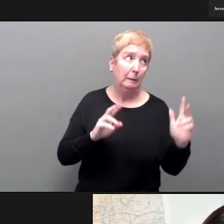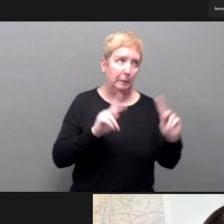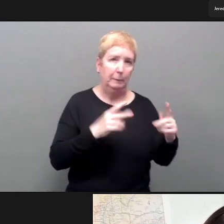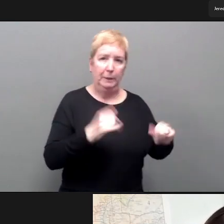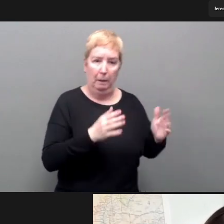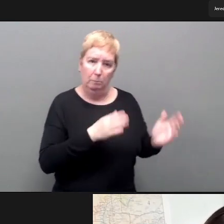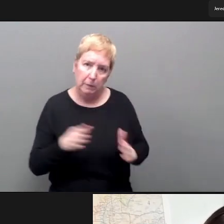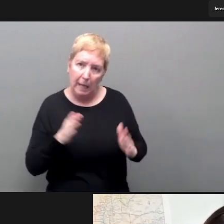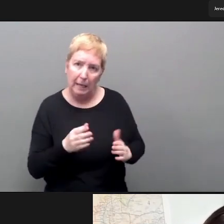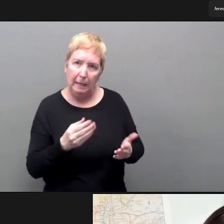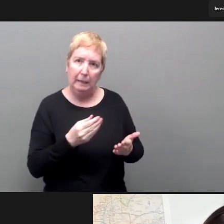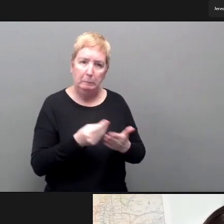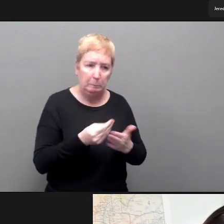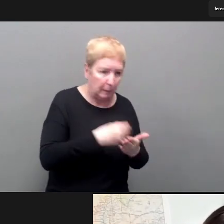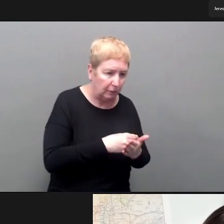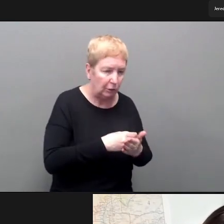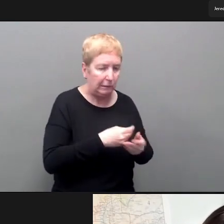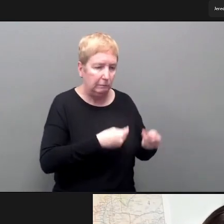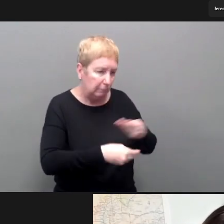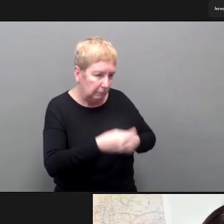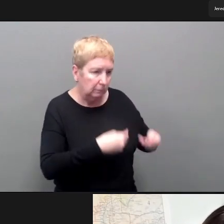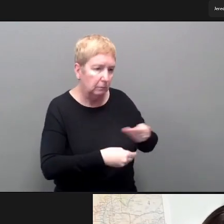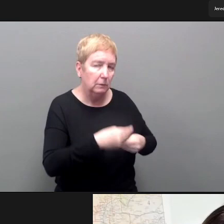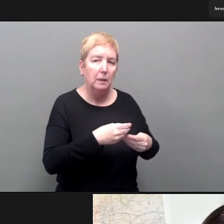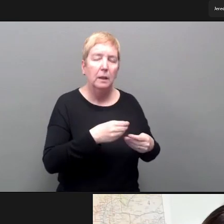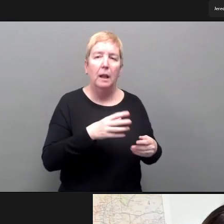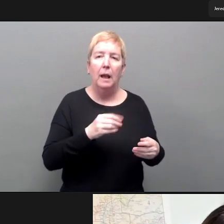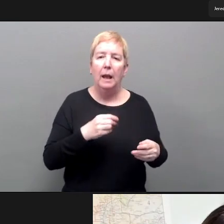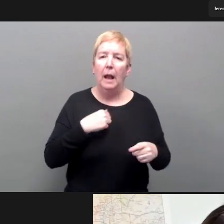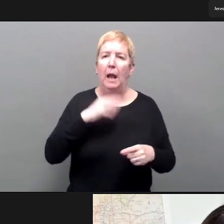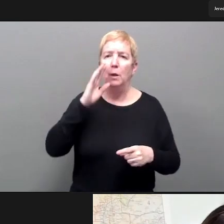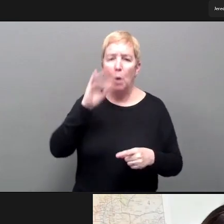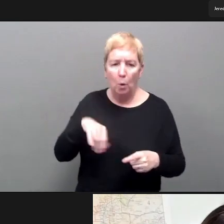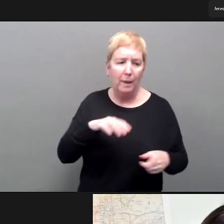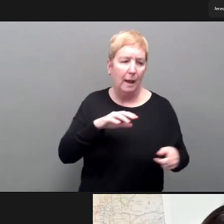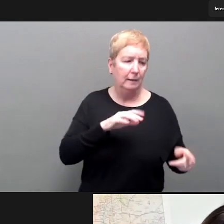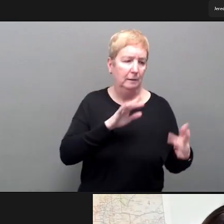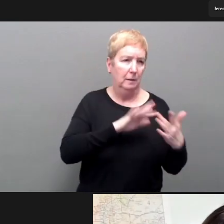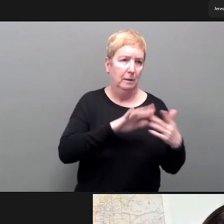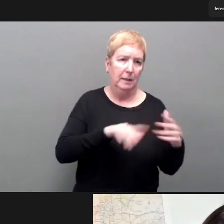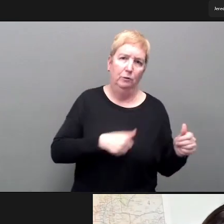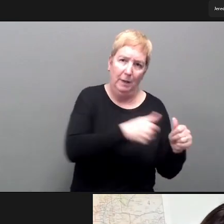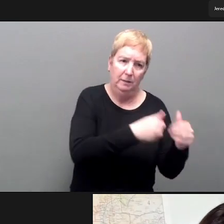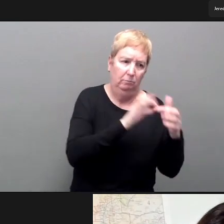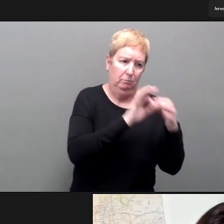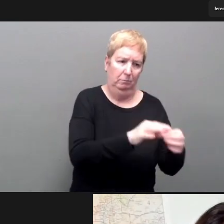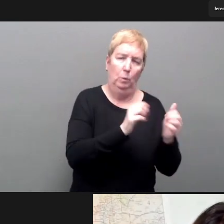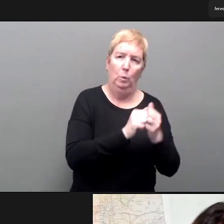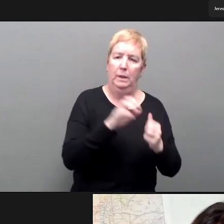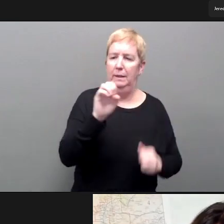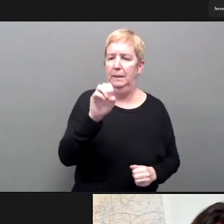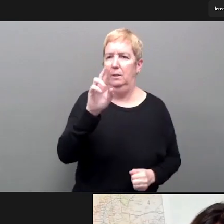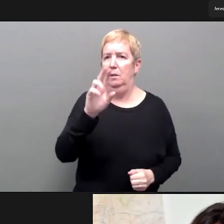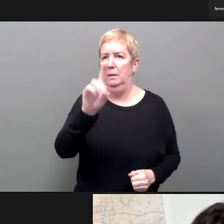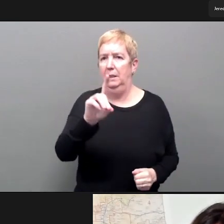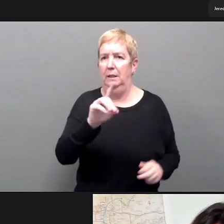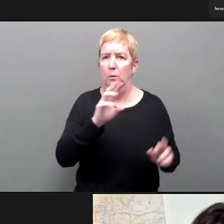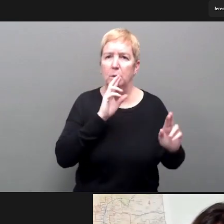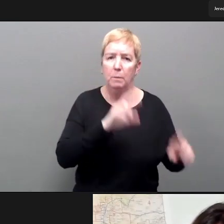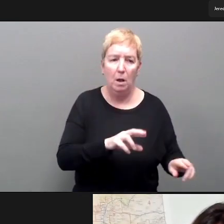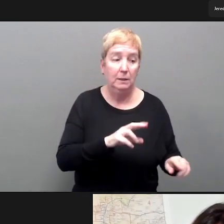contact tracing thing was part of the ERD response? So I'm curious what's happening with that. Where's the money,